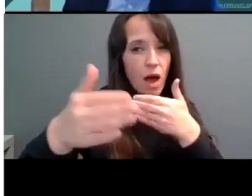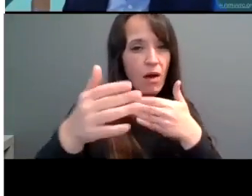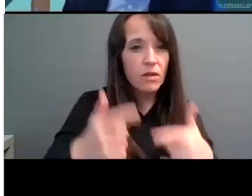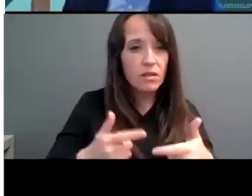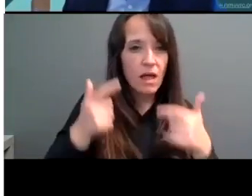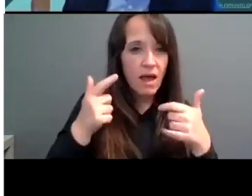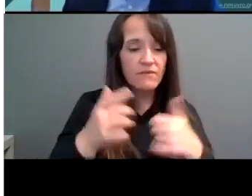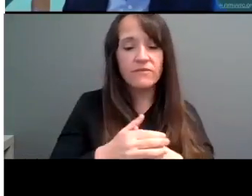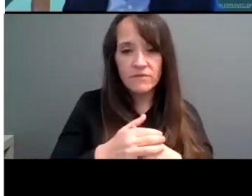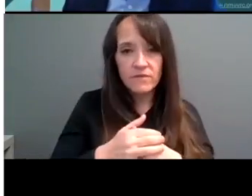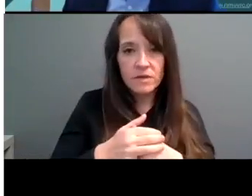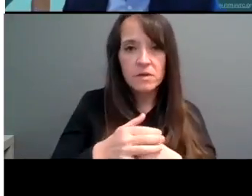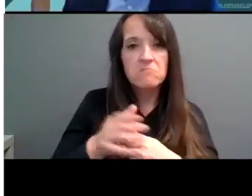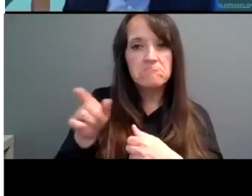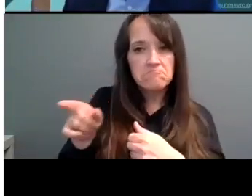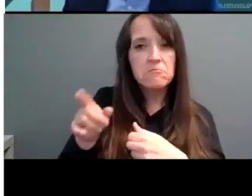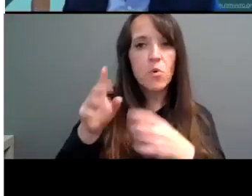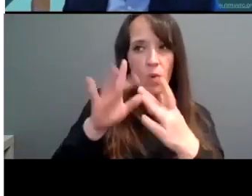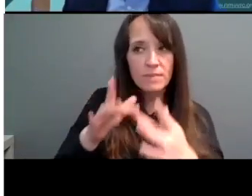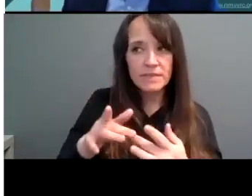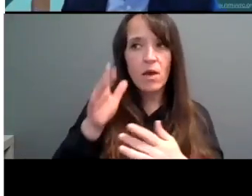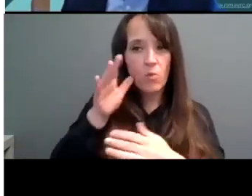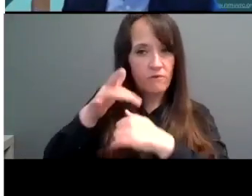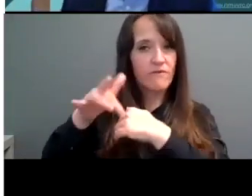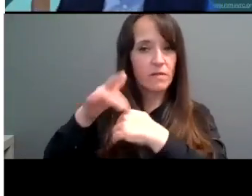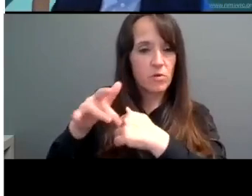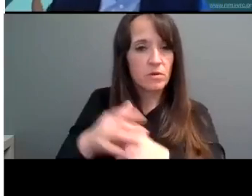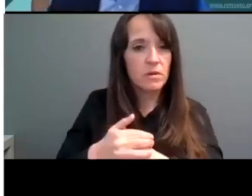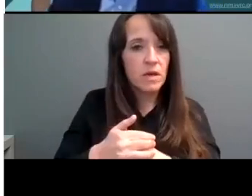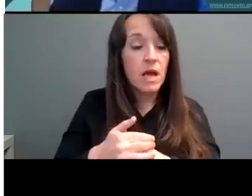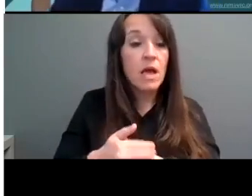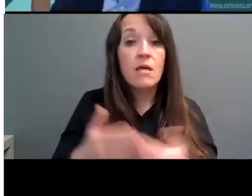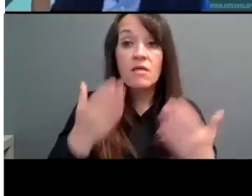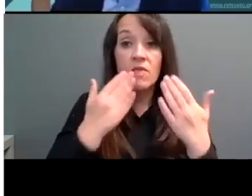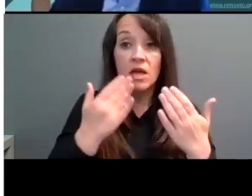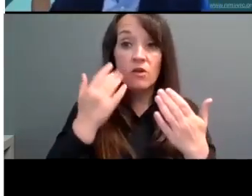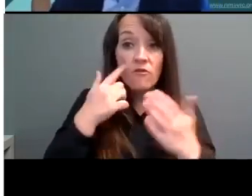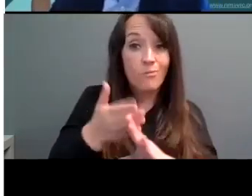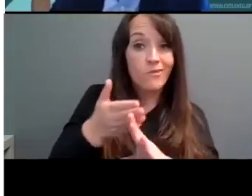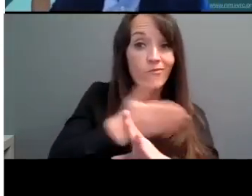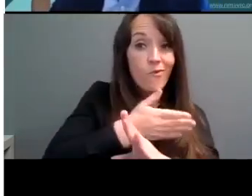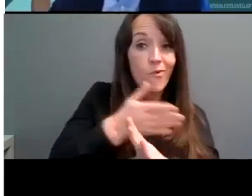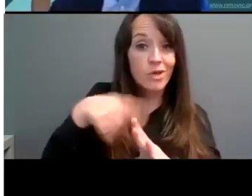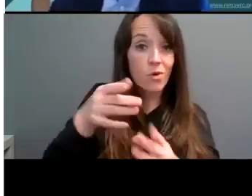know, we have set time aside at the end to answer as many of those as possible.